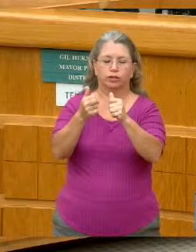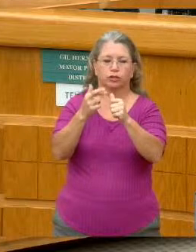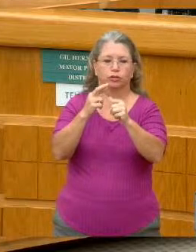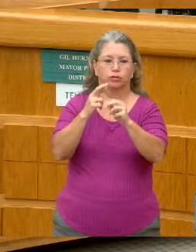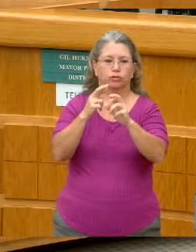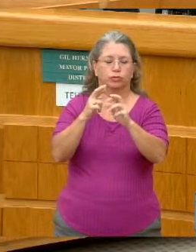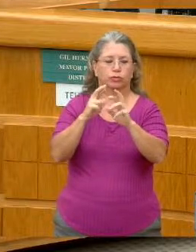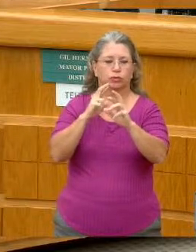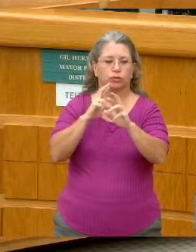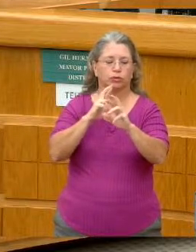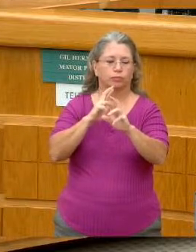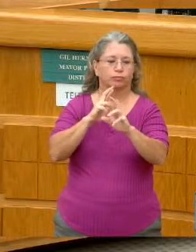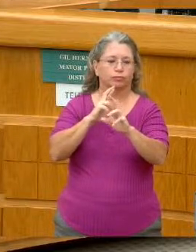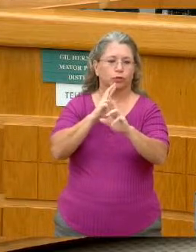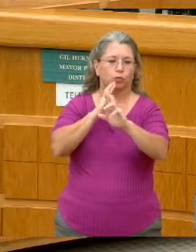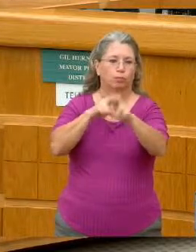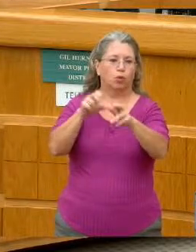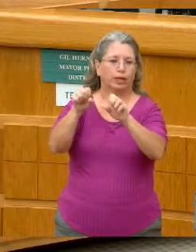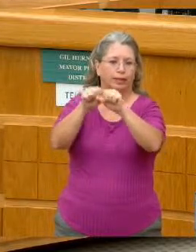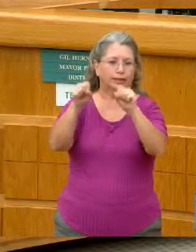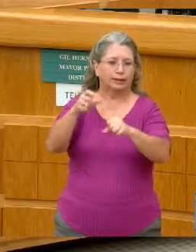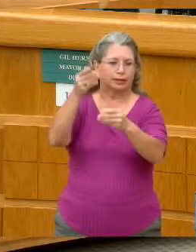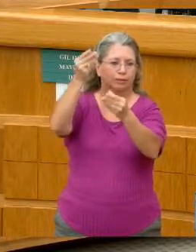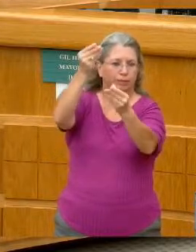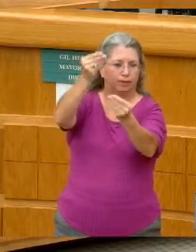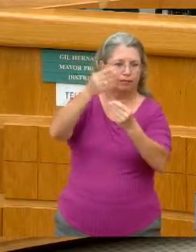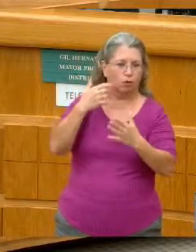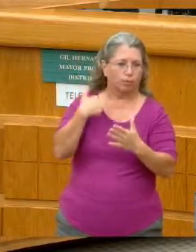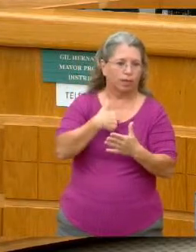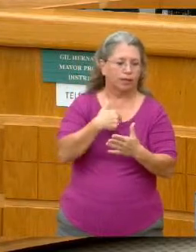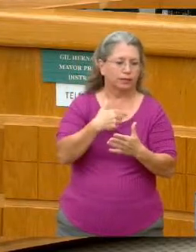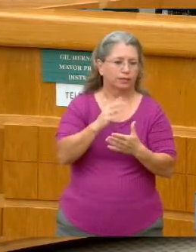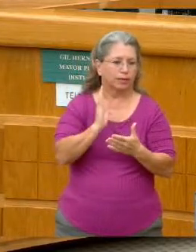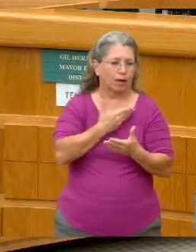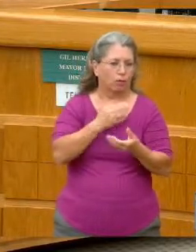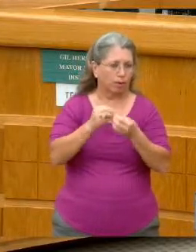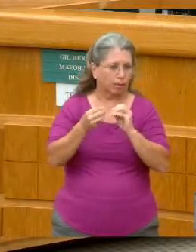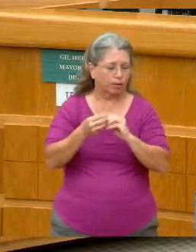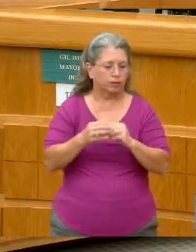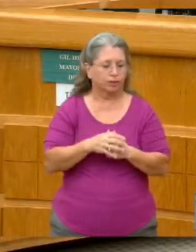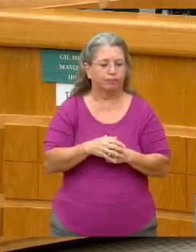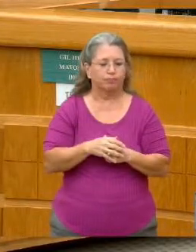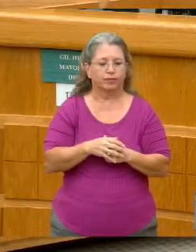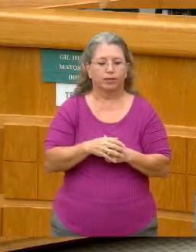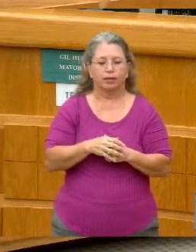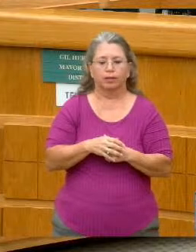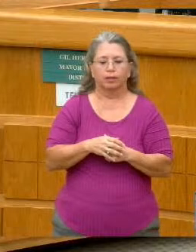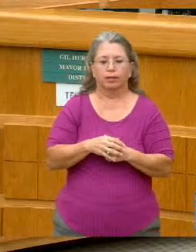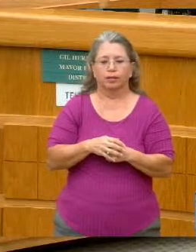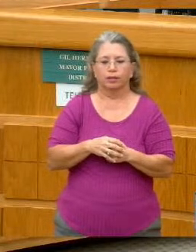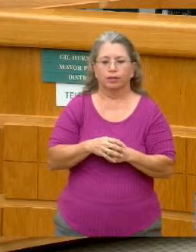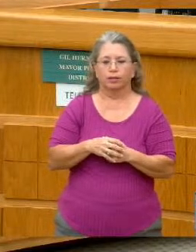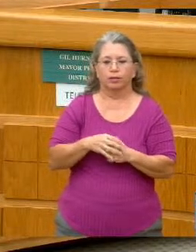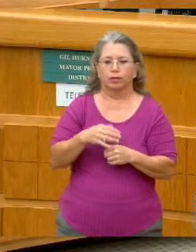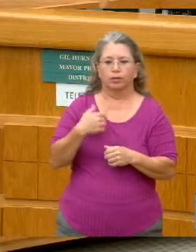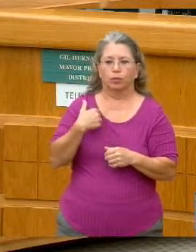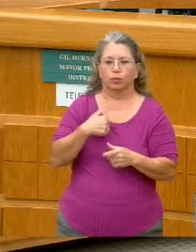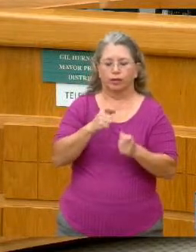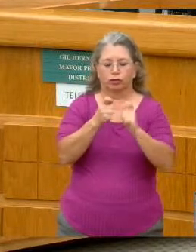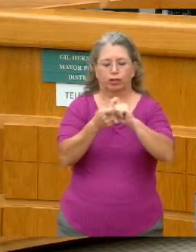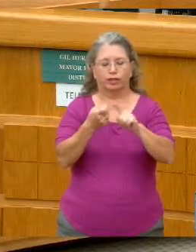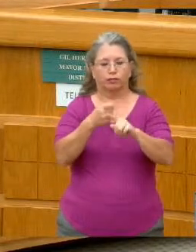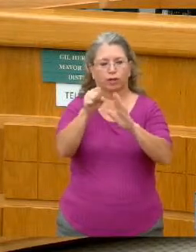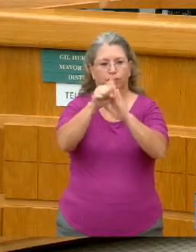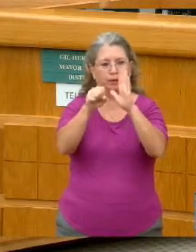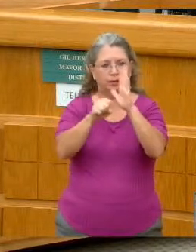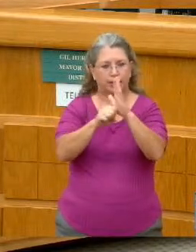say that's what this line here represents also. So we went from the state reporting form to the federal reporting form so the